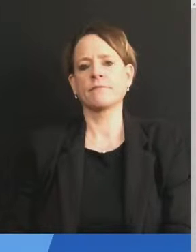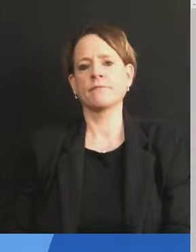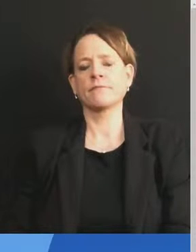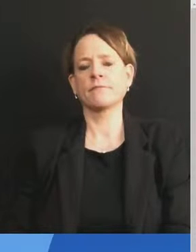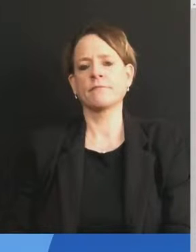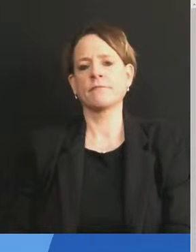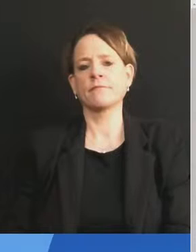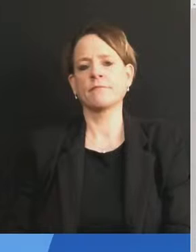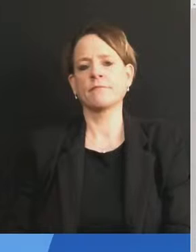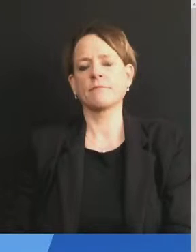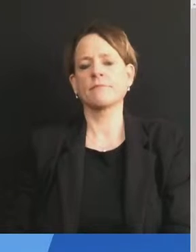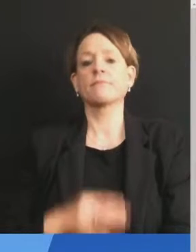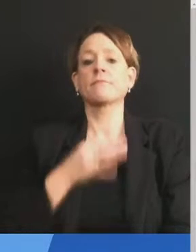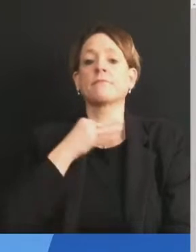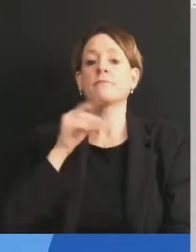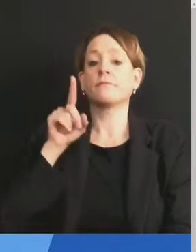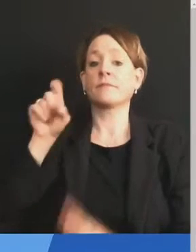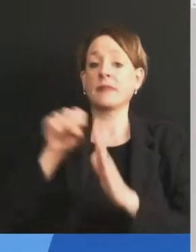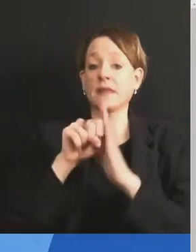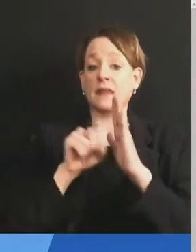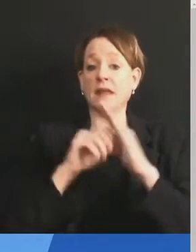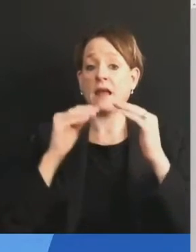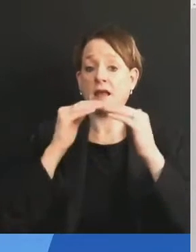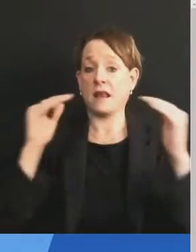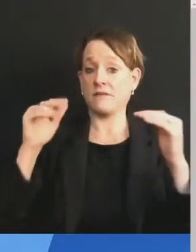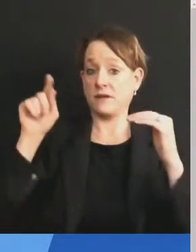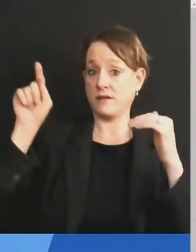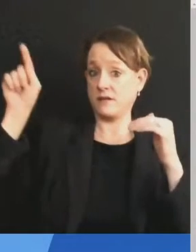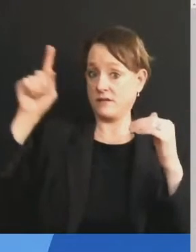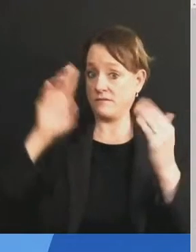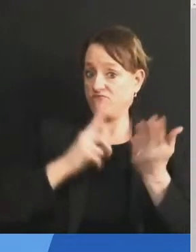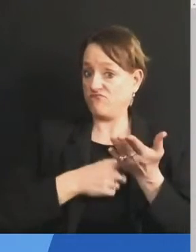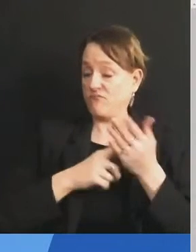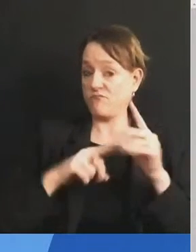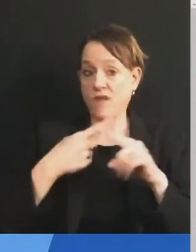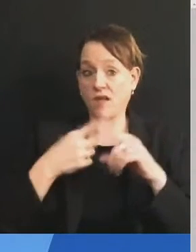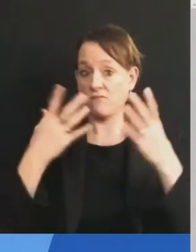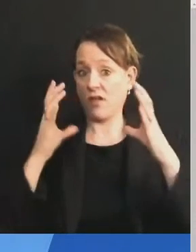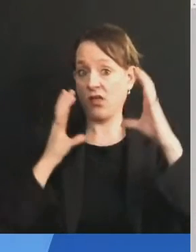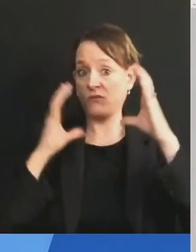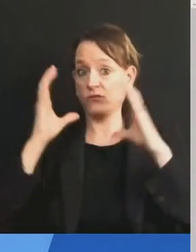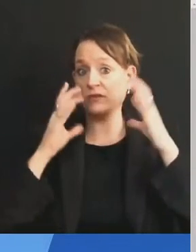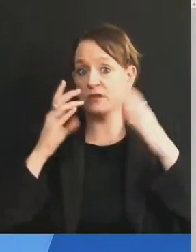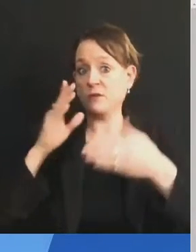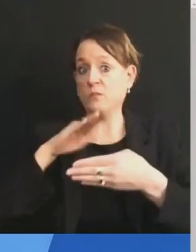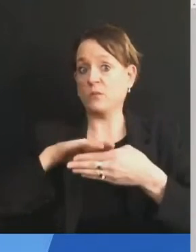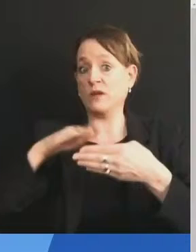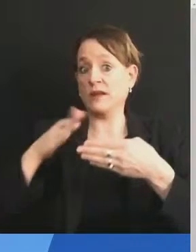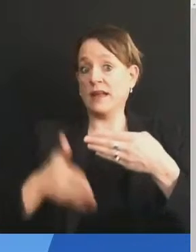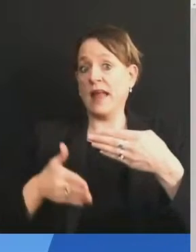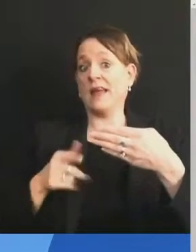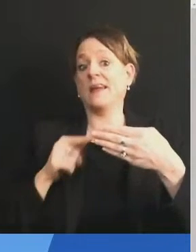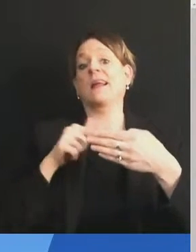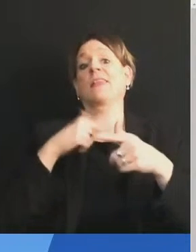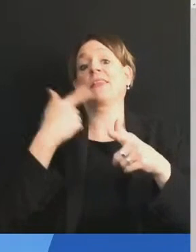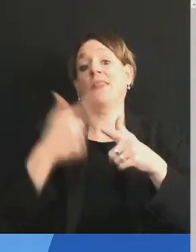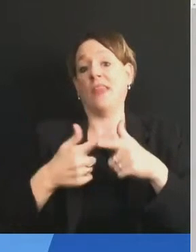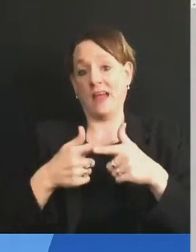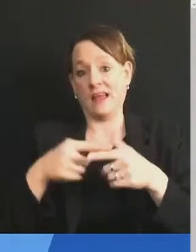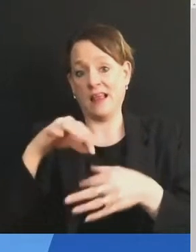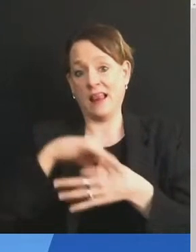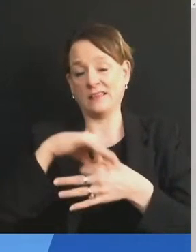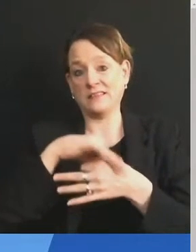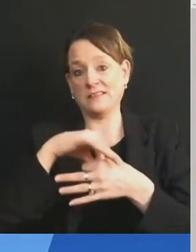obviously Halloween weekend and then the election that's going to follow. What are things going to look like here in the next couple of